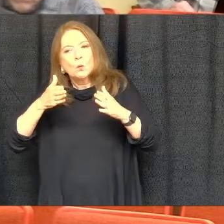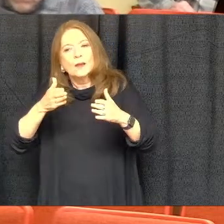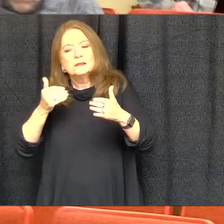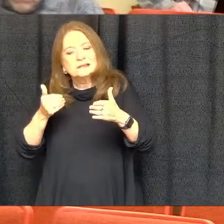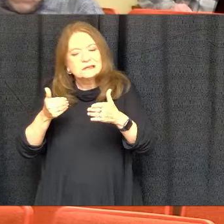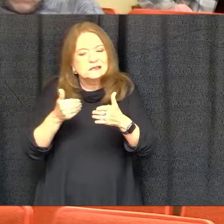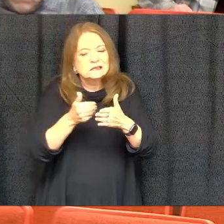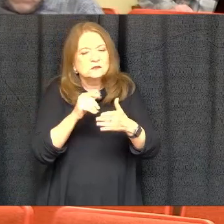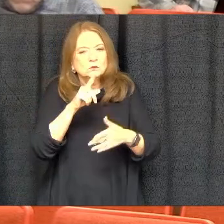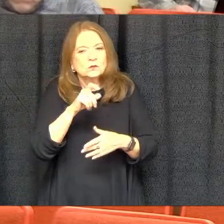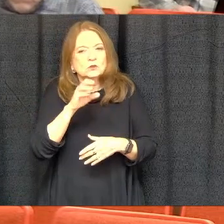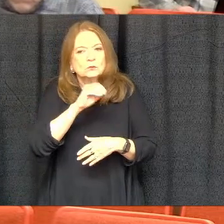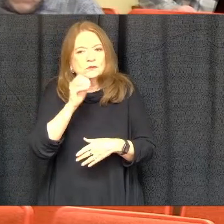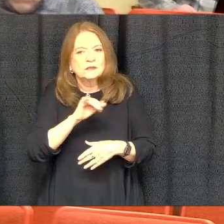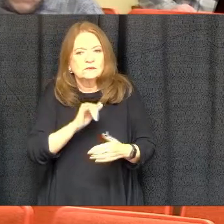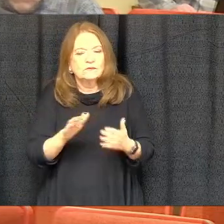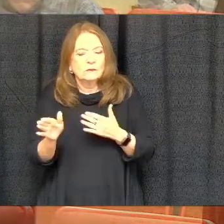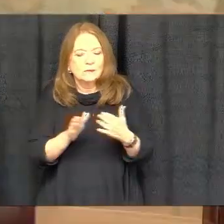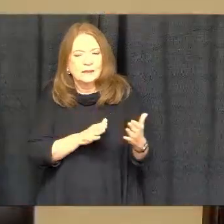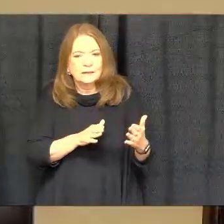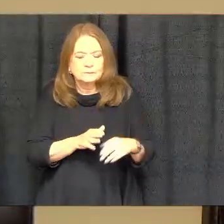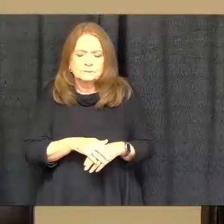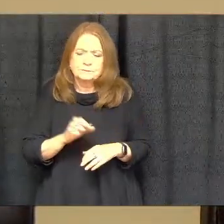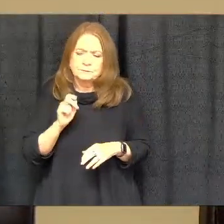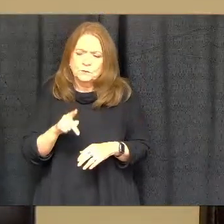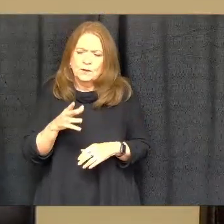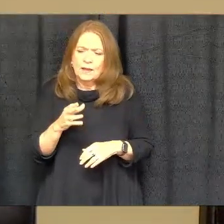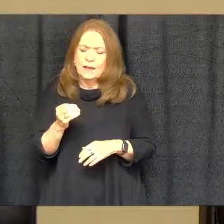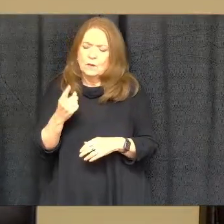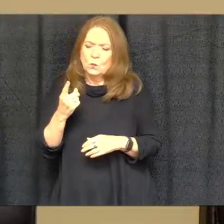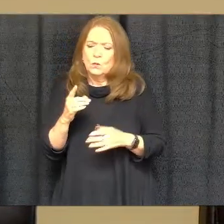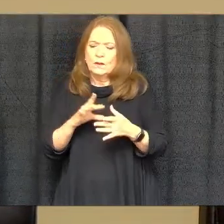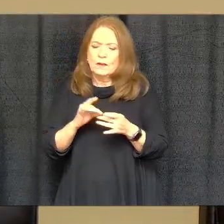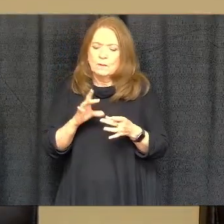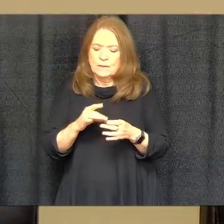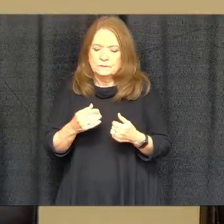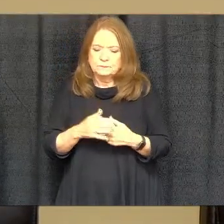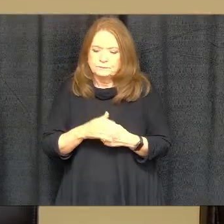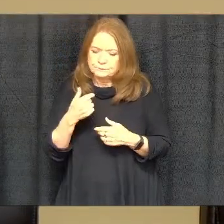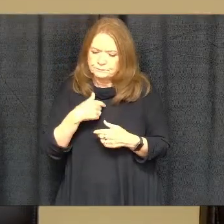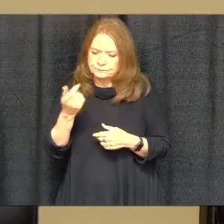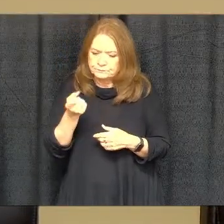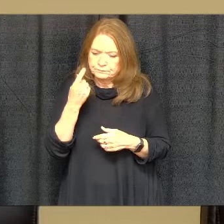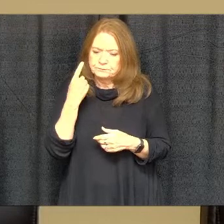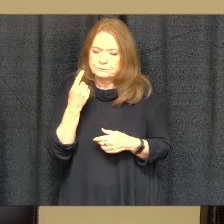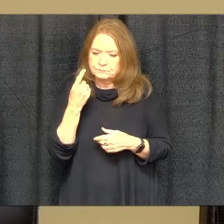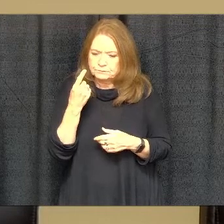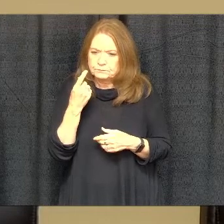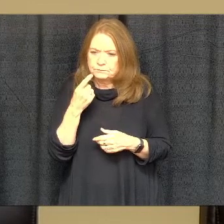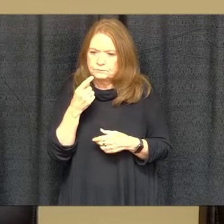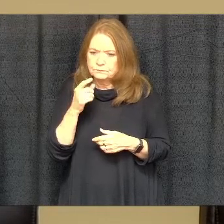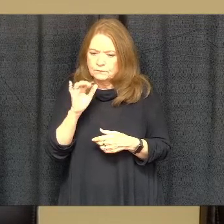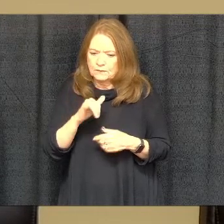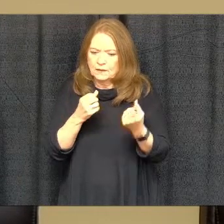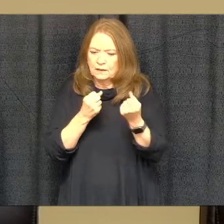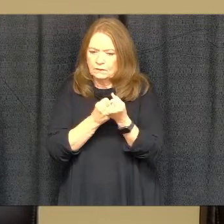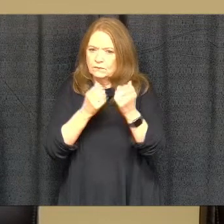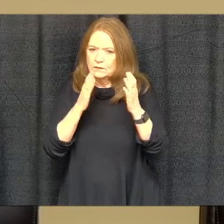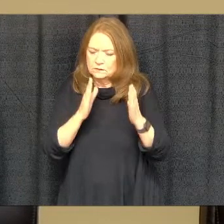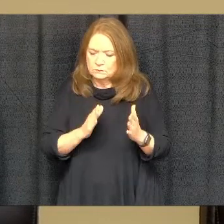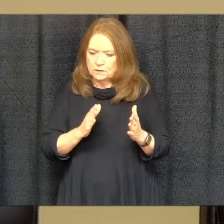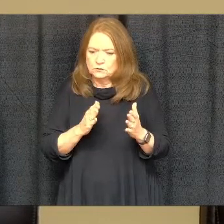100 as possible. Okay, thank you. And then Mayor, I just have one comment. So I understand the sponsor of the